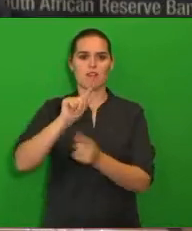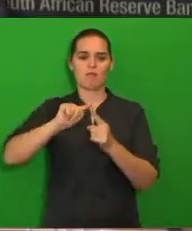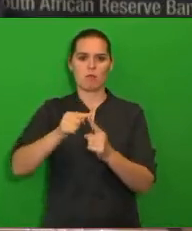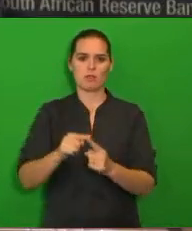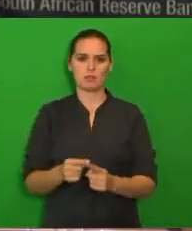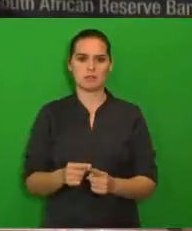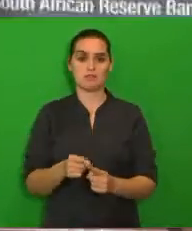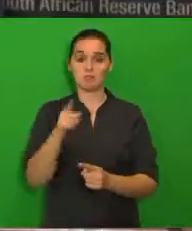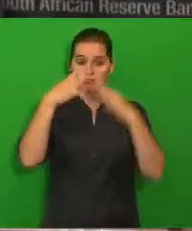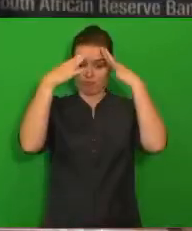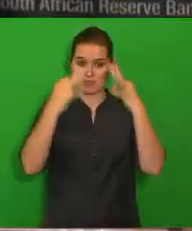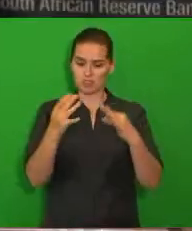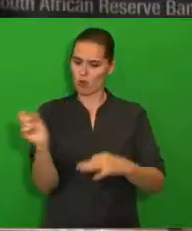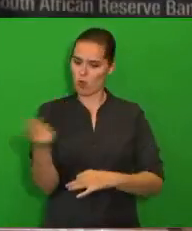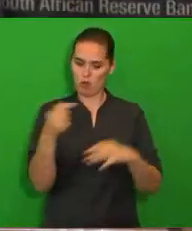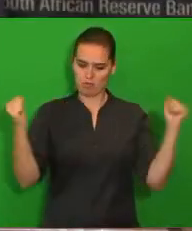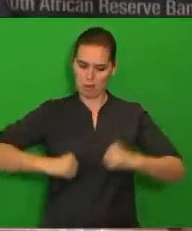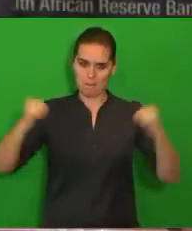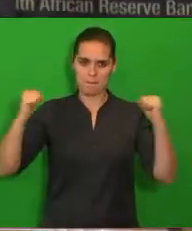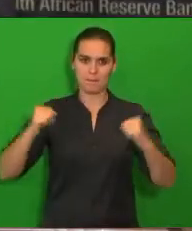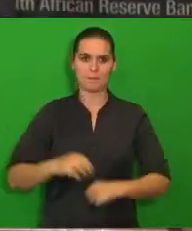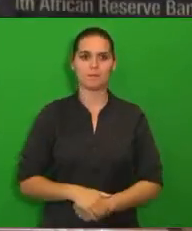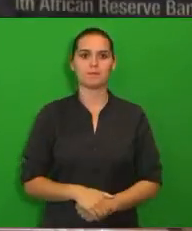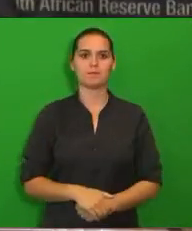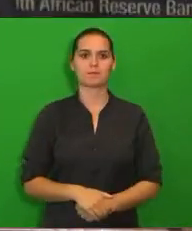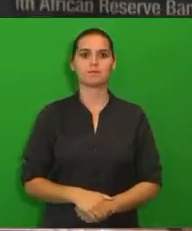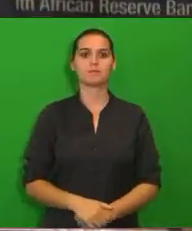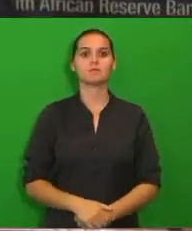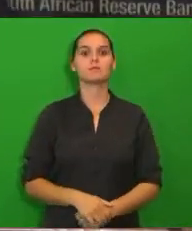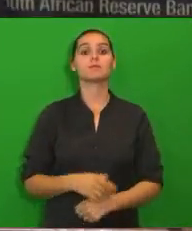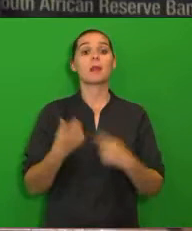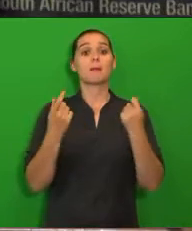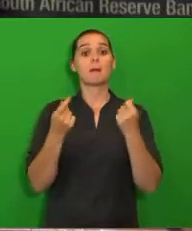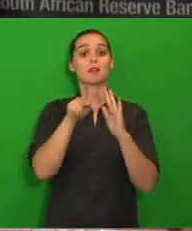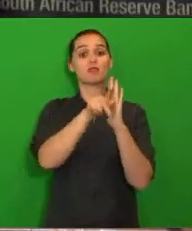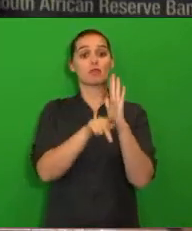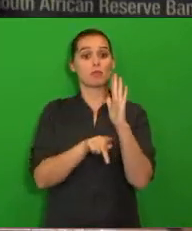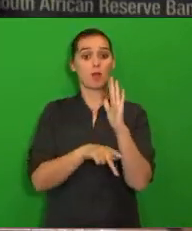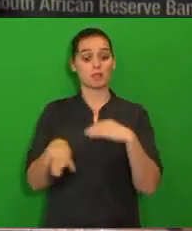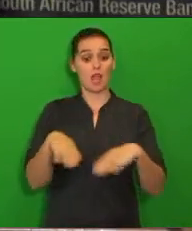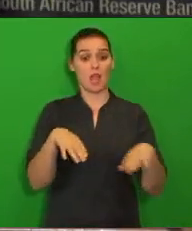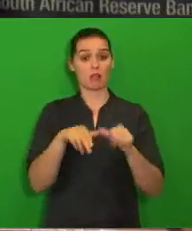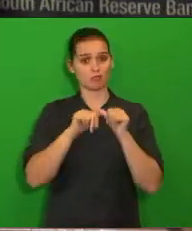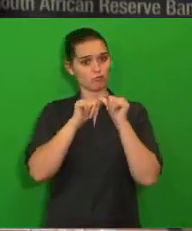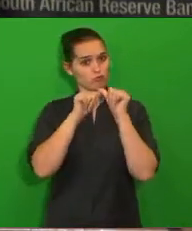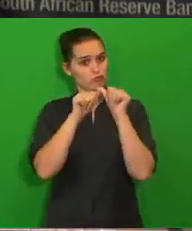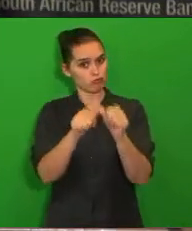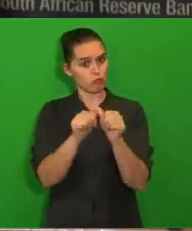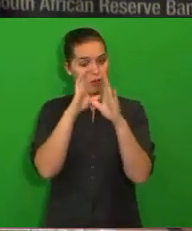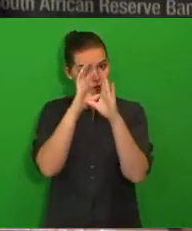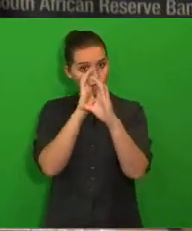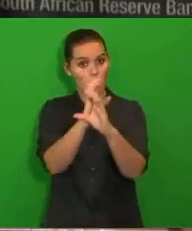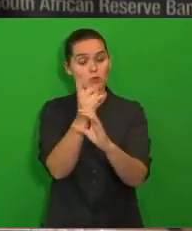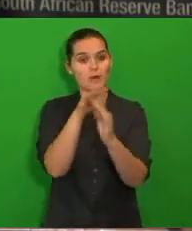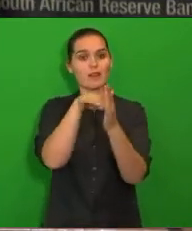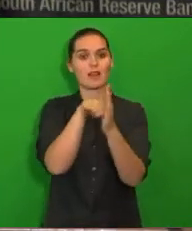The decision was unanimous. Monetary policy actions will continue to focus on